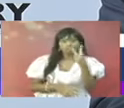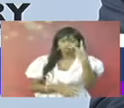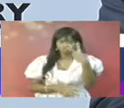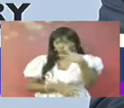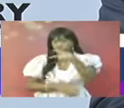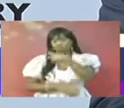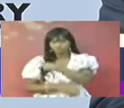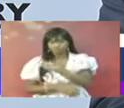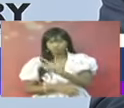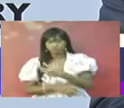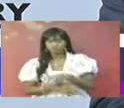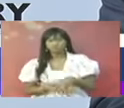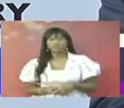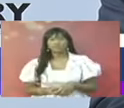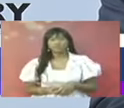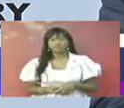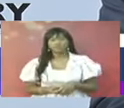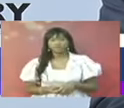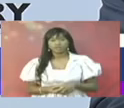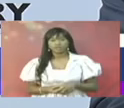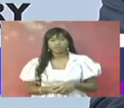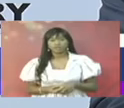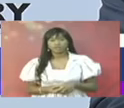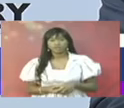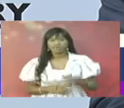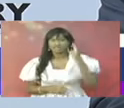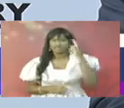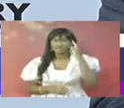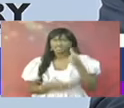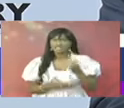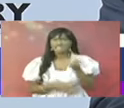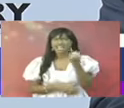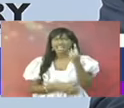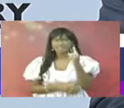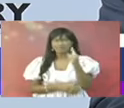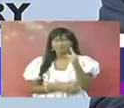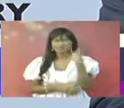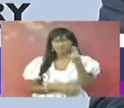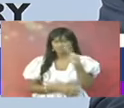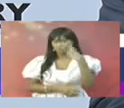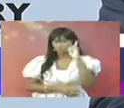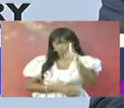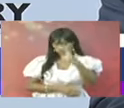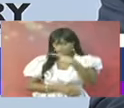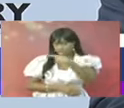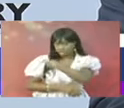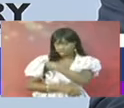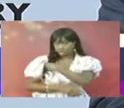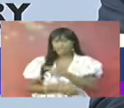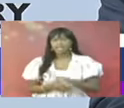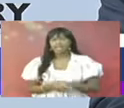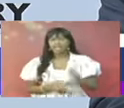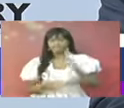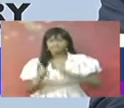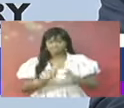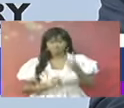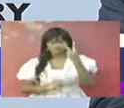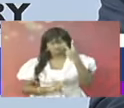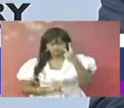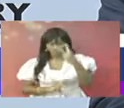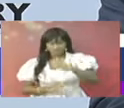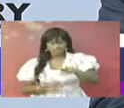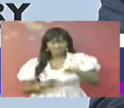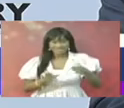Trinidad and Tobago. The lion's share of it, I think it was 11 of those, would have had one dose. The persons that would have had two doses